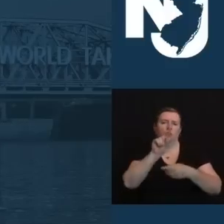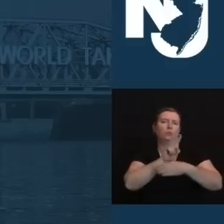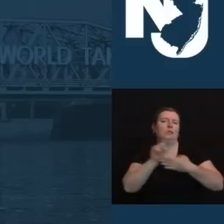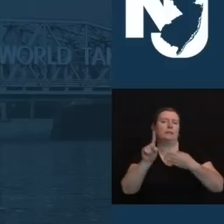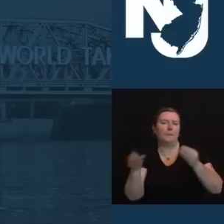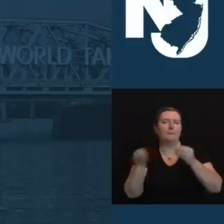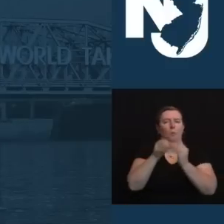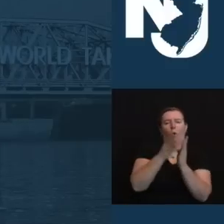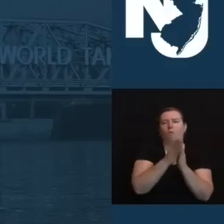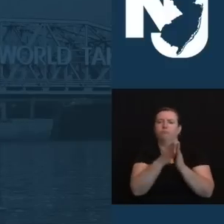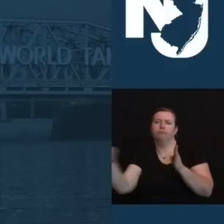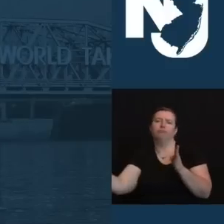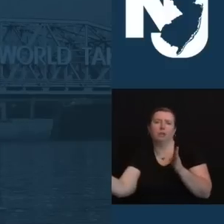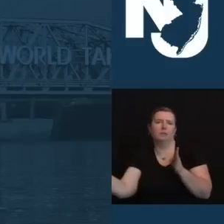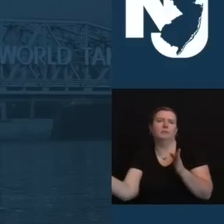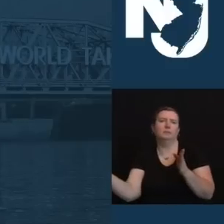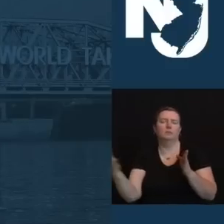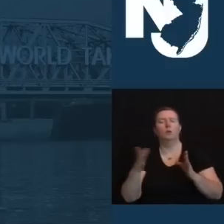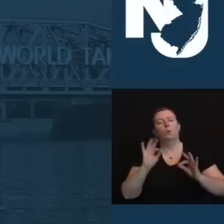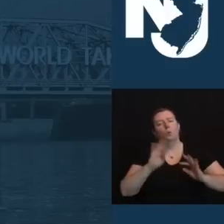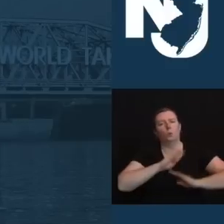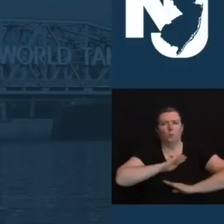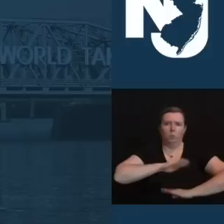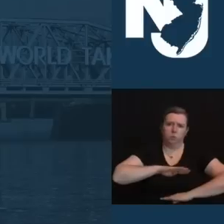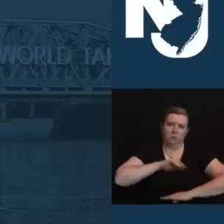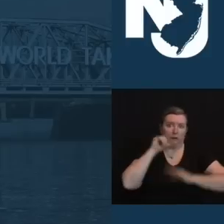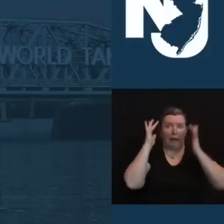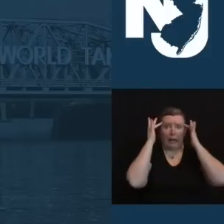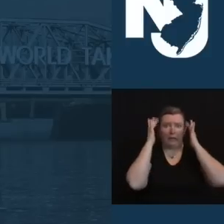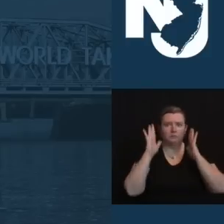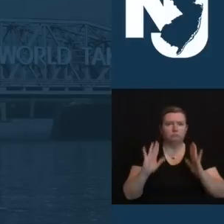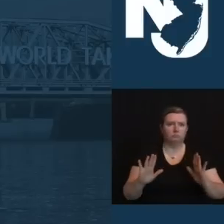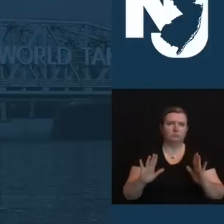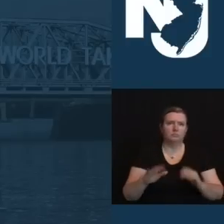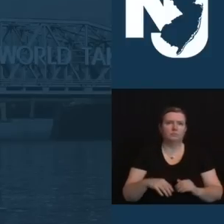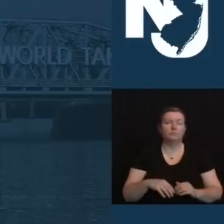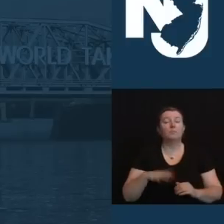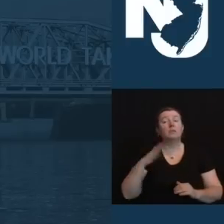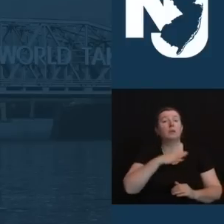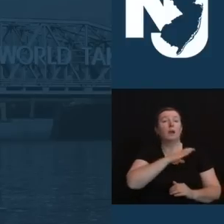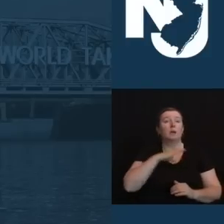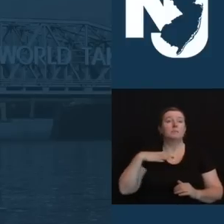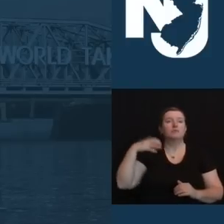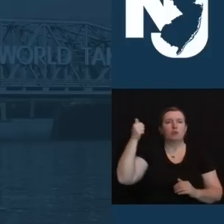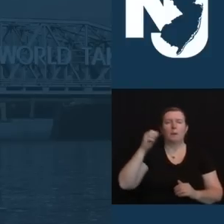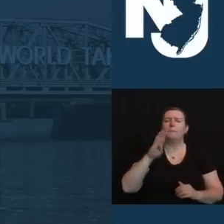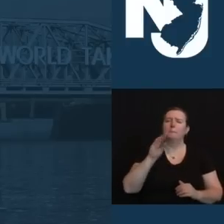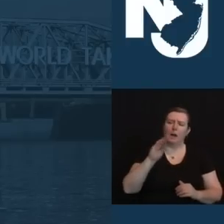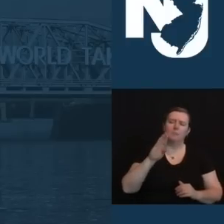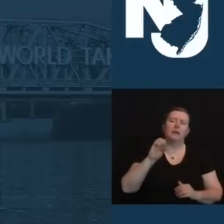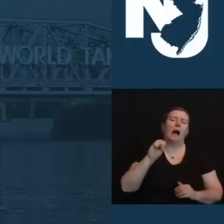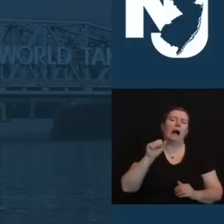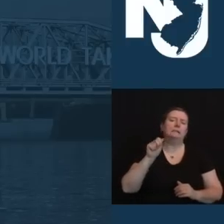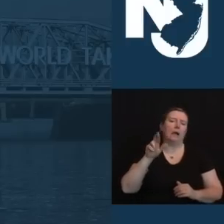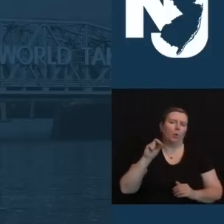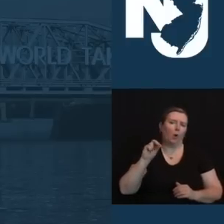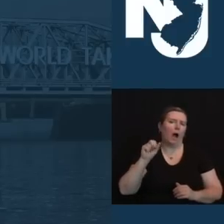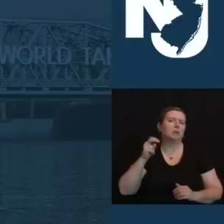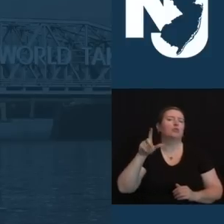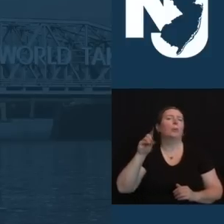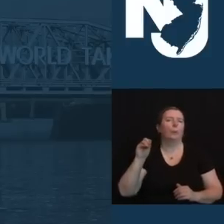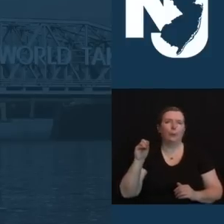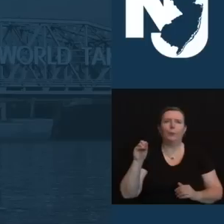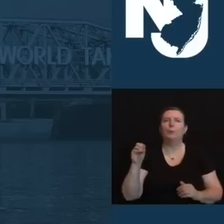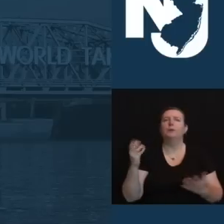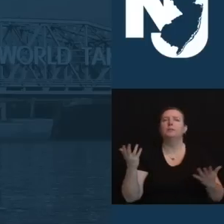music to the ears of many. As Commissioner Rob Acero-Angelo would want me to note, many of the remaining unresolved cases can